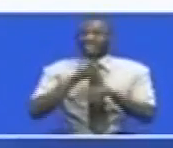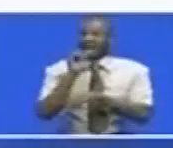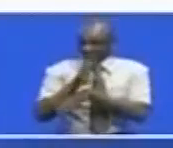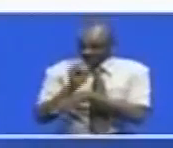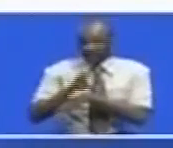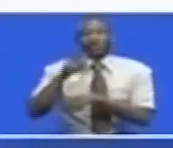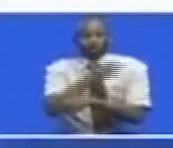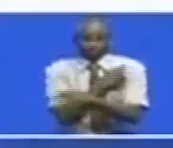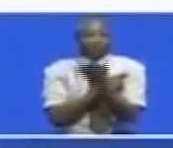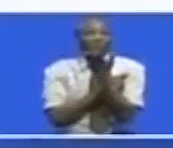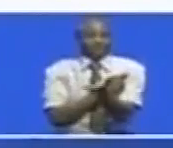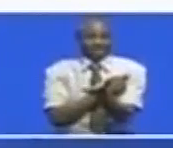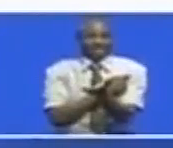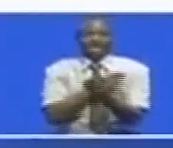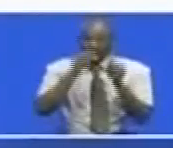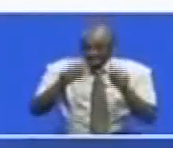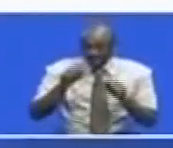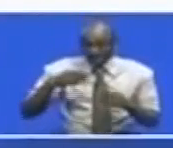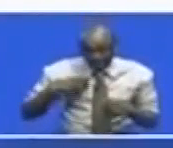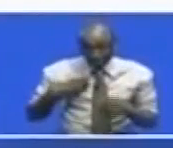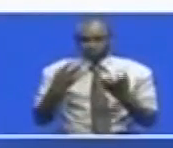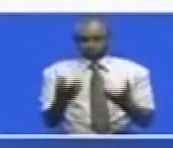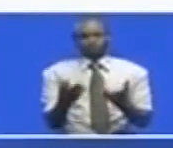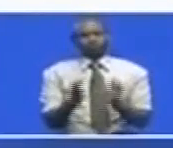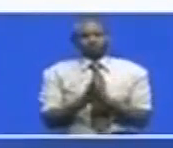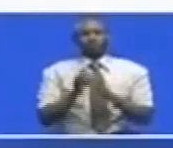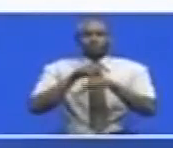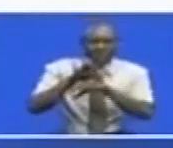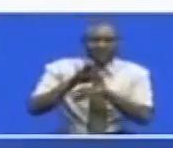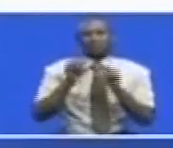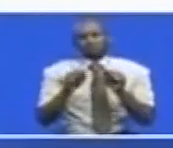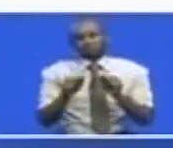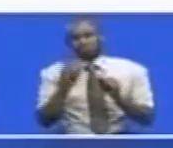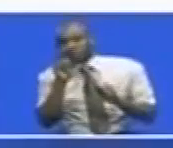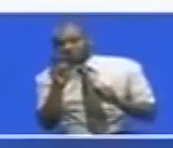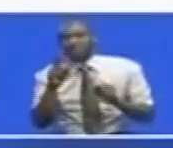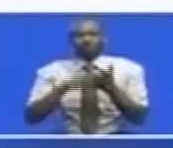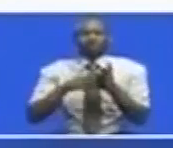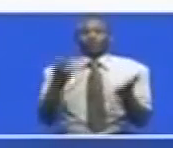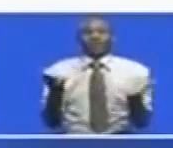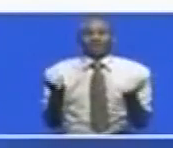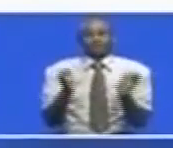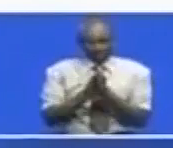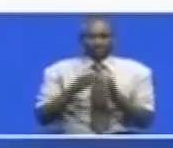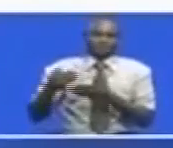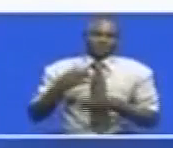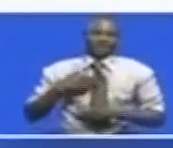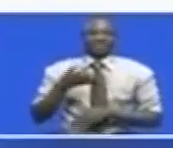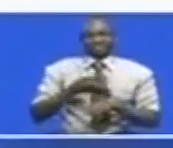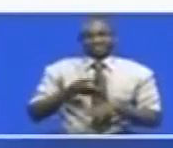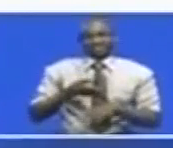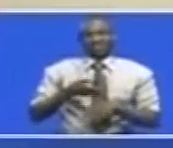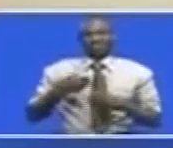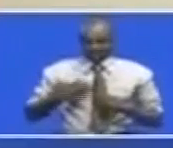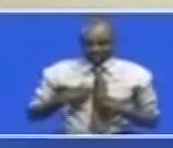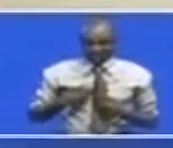advice in hospital, and they were able now to run tests and see what was wrong with my child, which